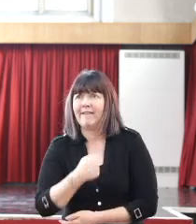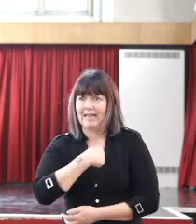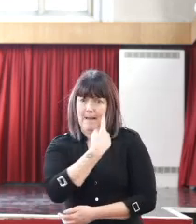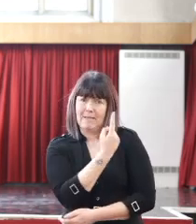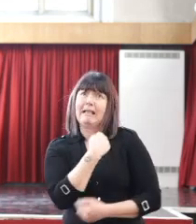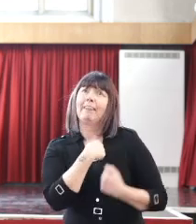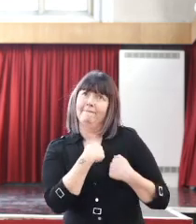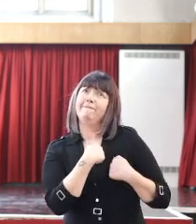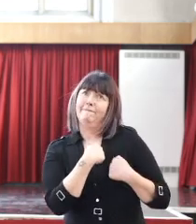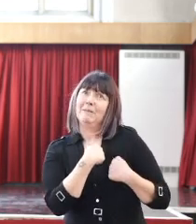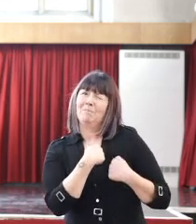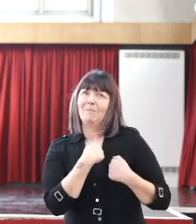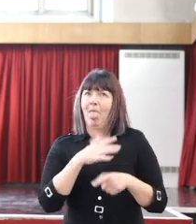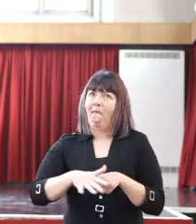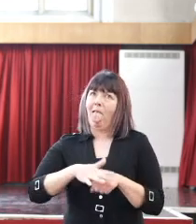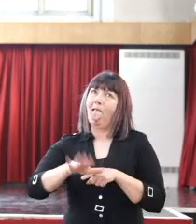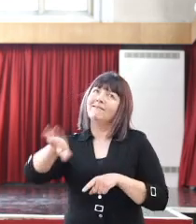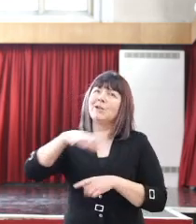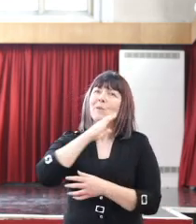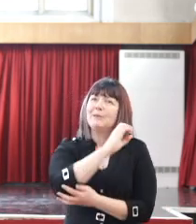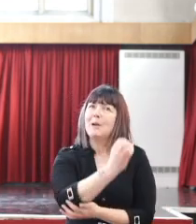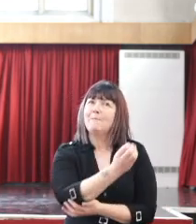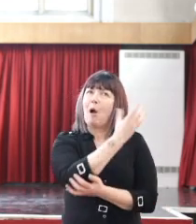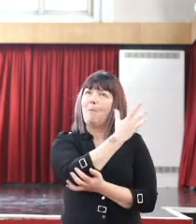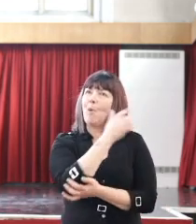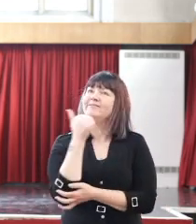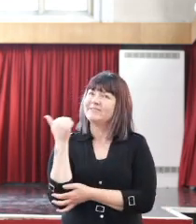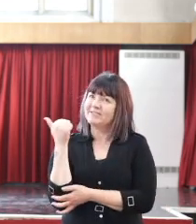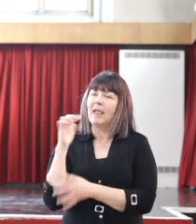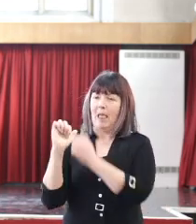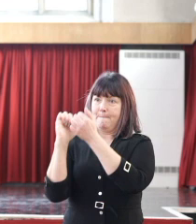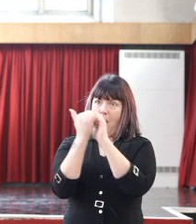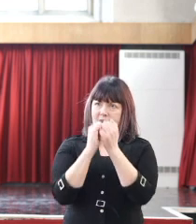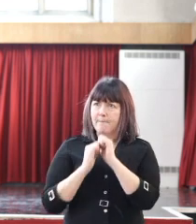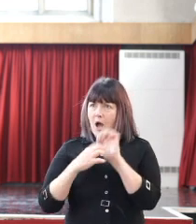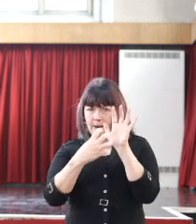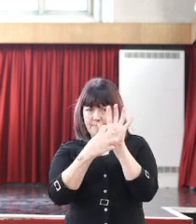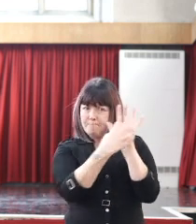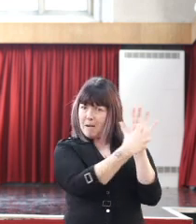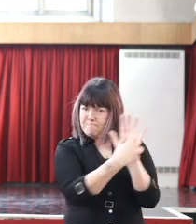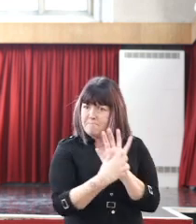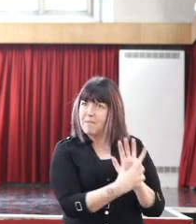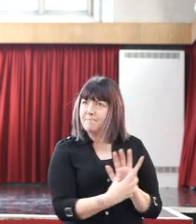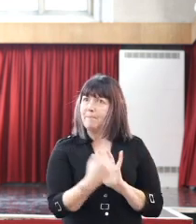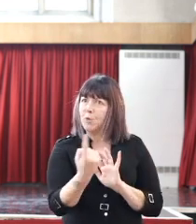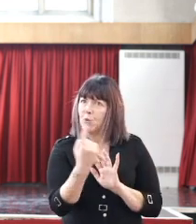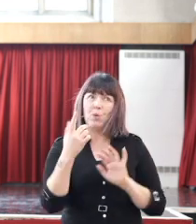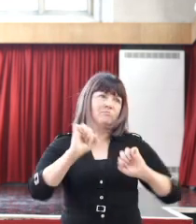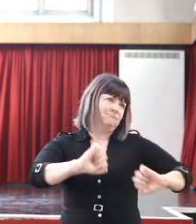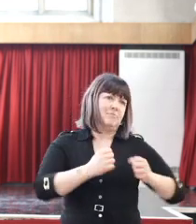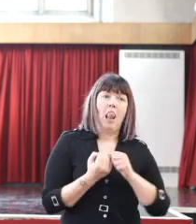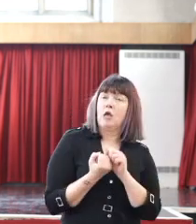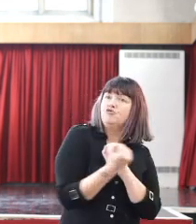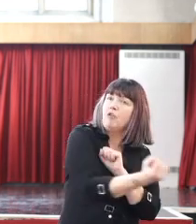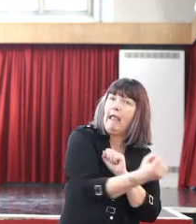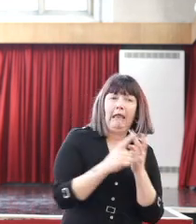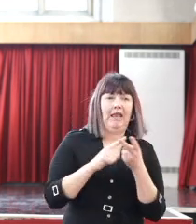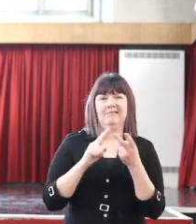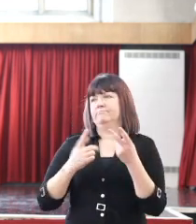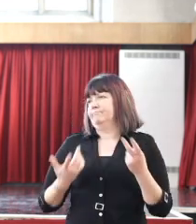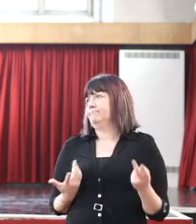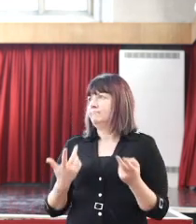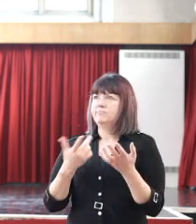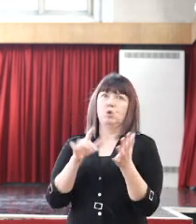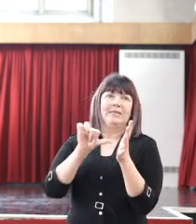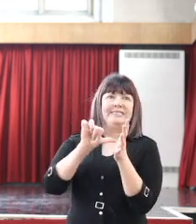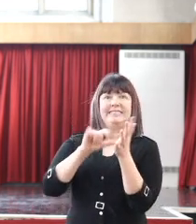on PowerPoint, which shows all the different partners that the bid works with, from Greater Anglia to New Anglia to city councils